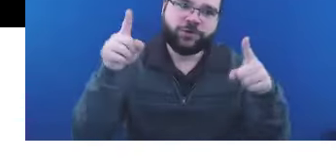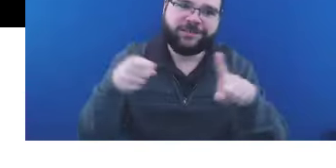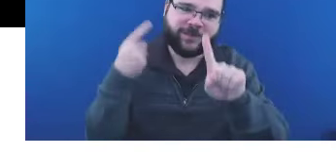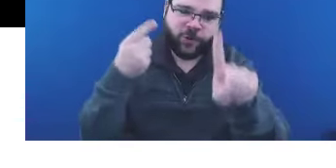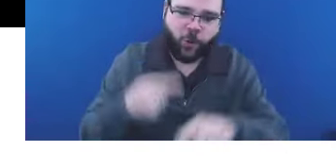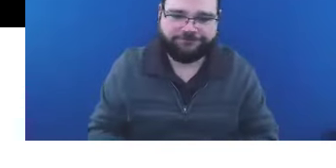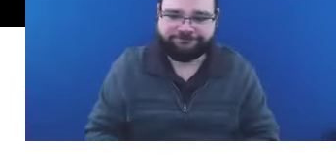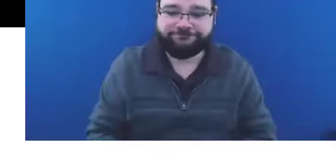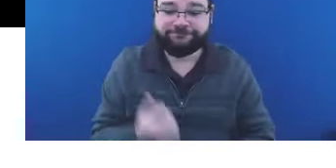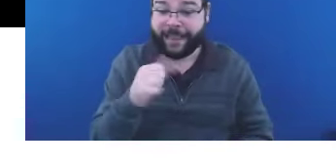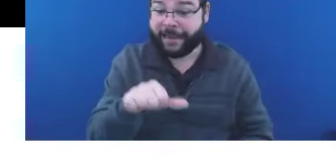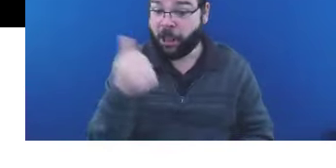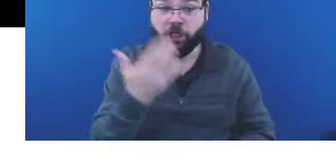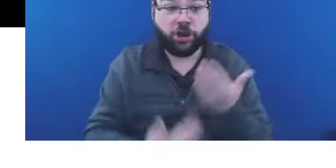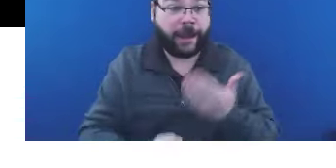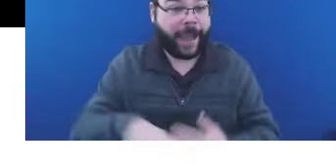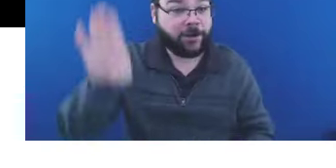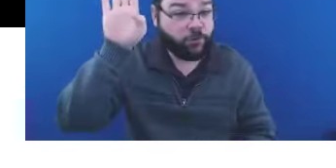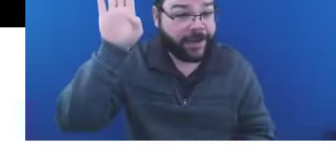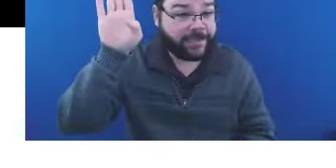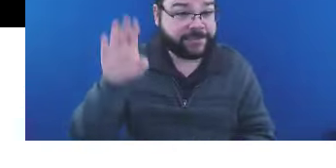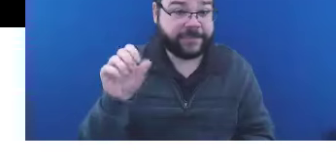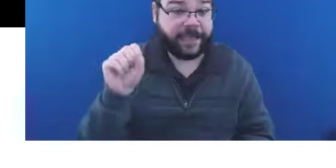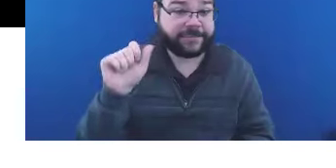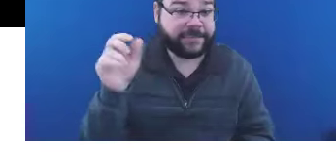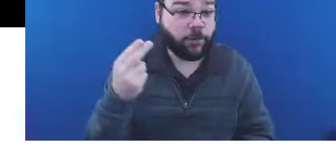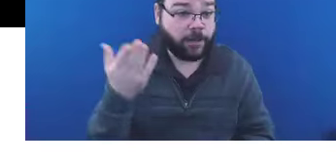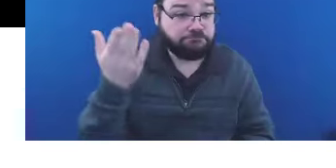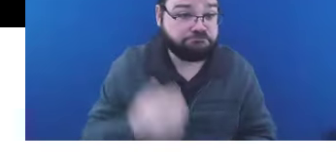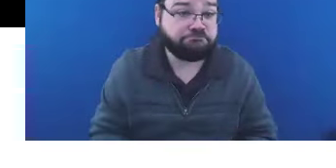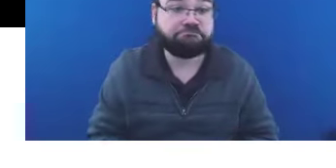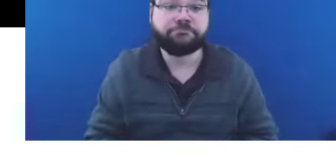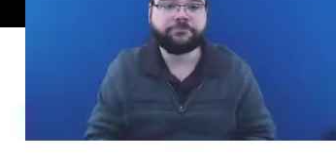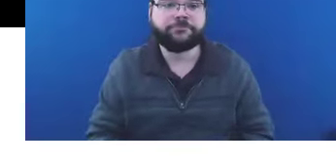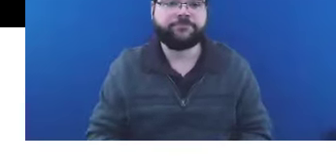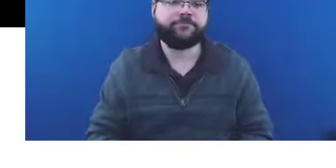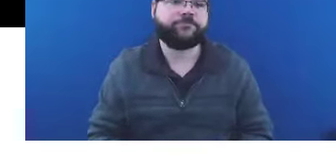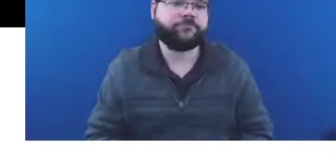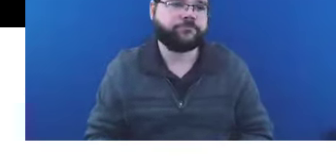Unless we have any other hand raised, Sarah, I'll look to you.